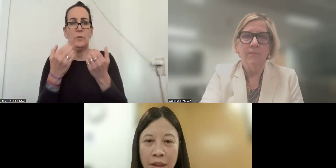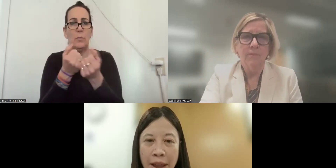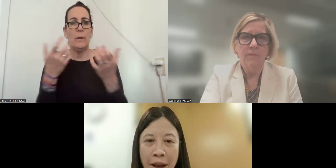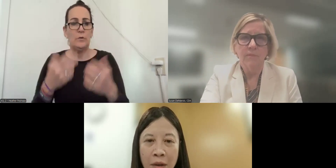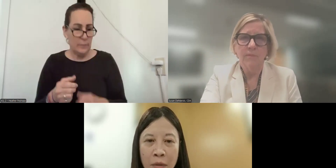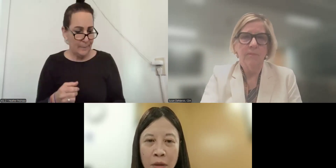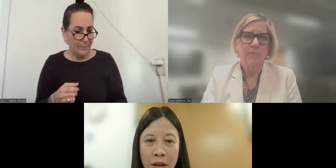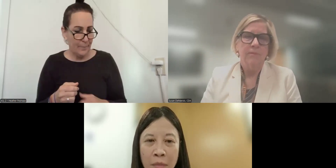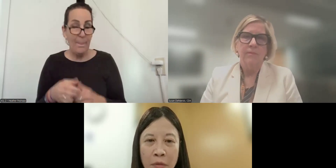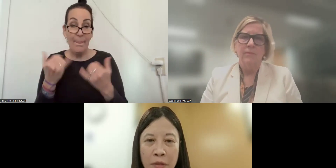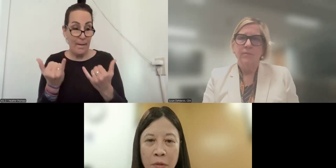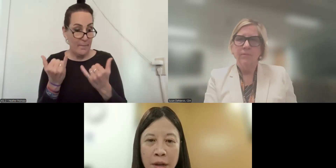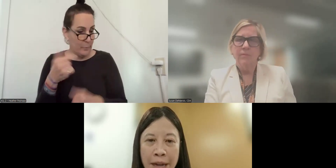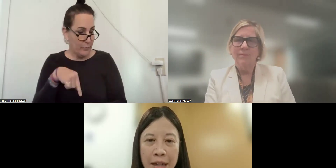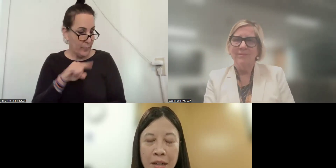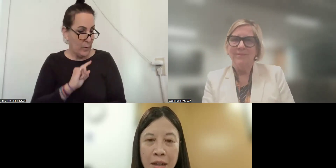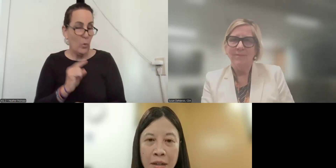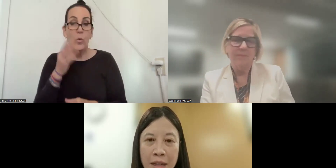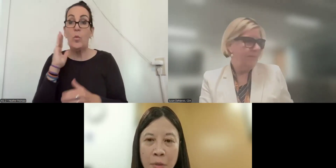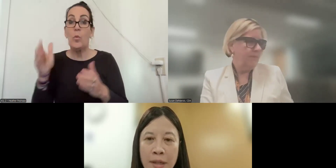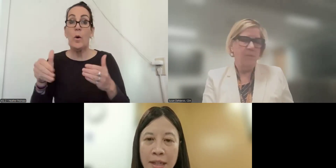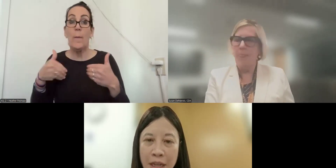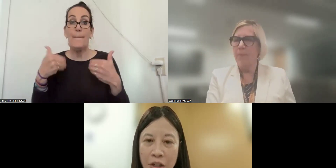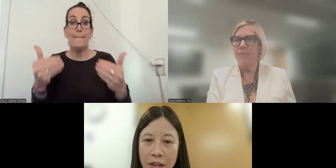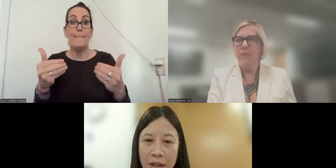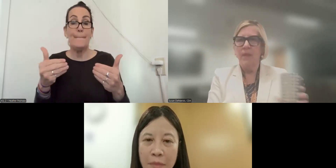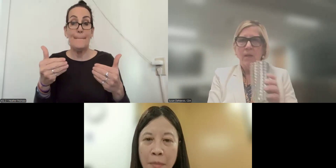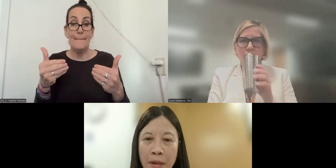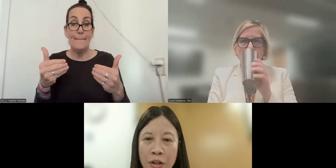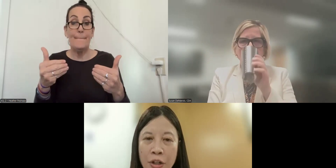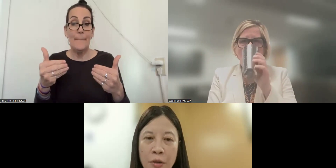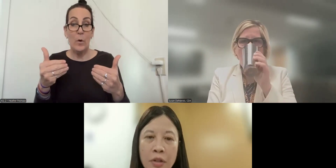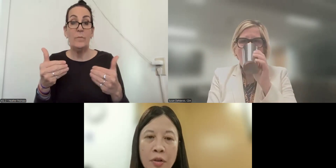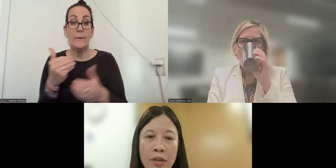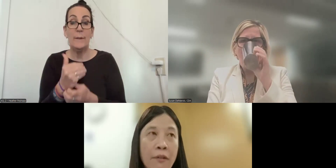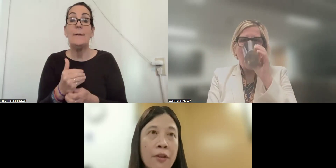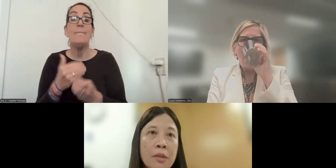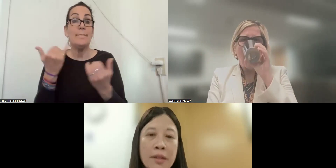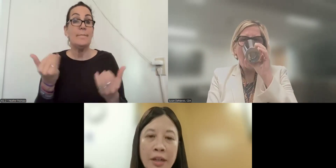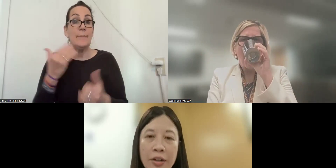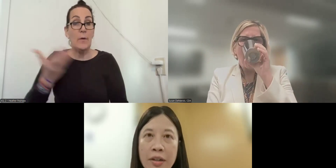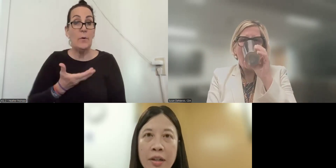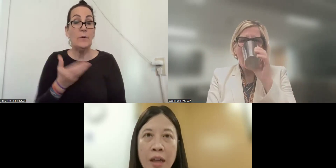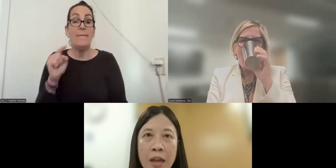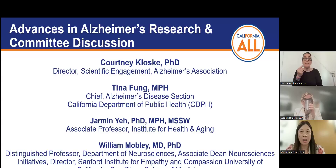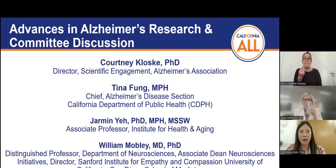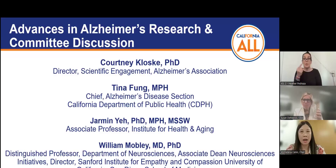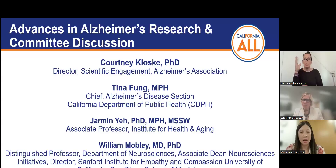will now move to our next set of presentation. It's my pleasure to introduce our first